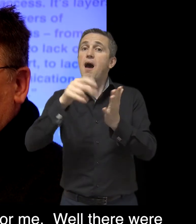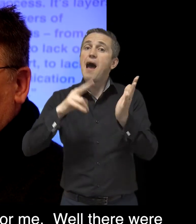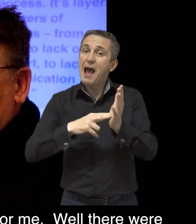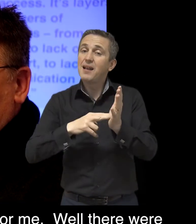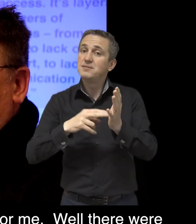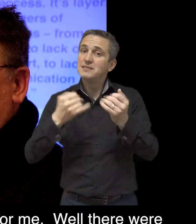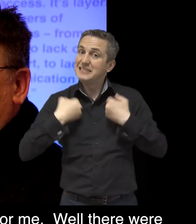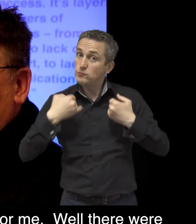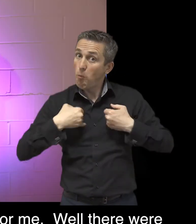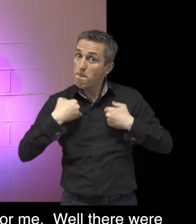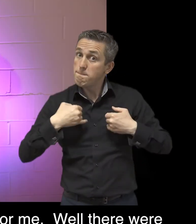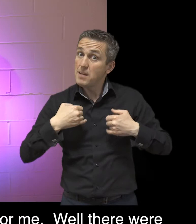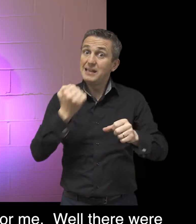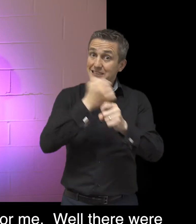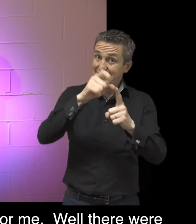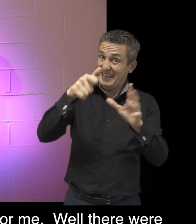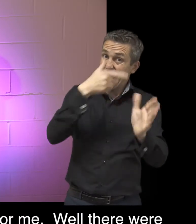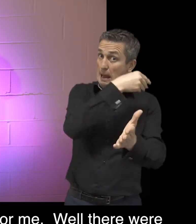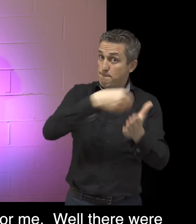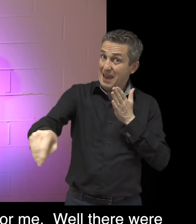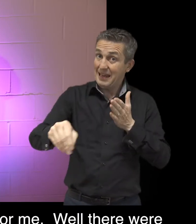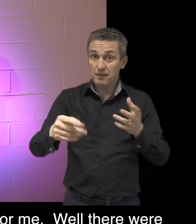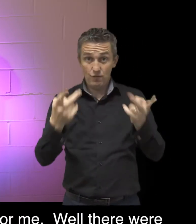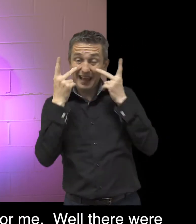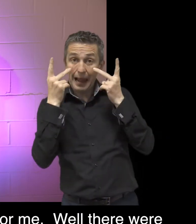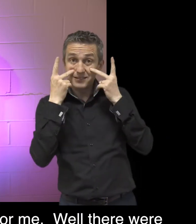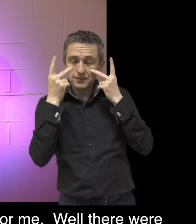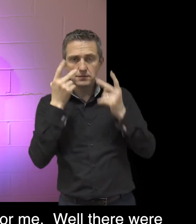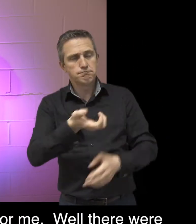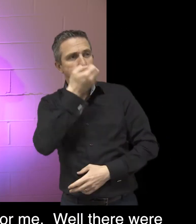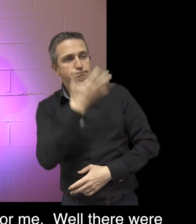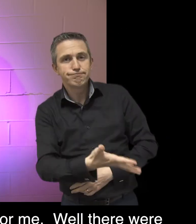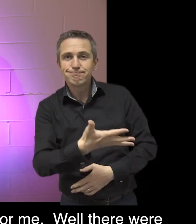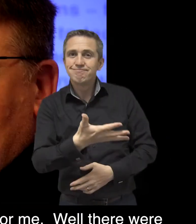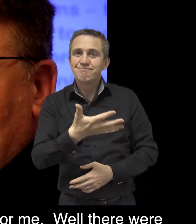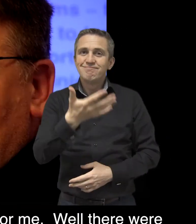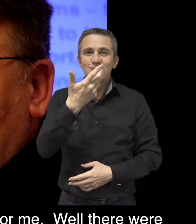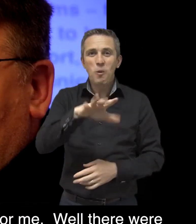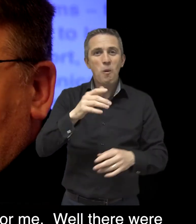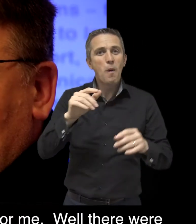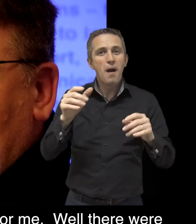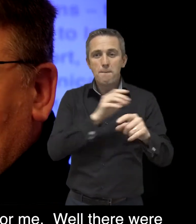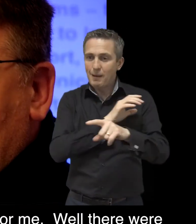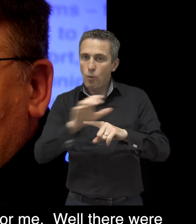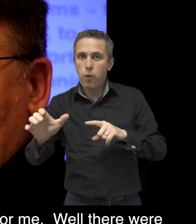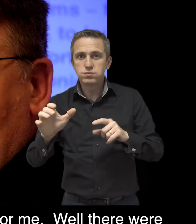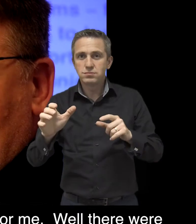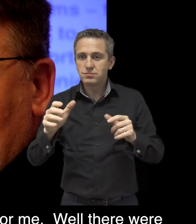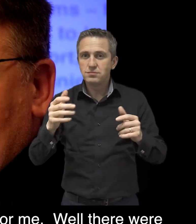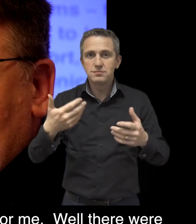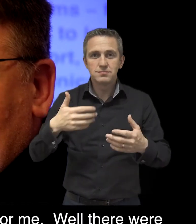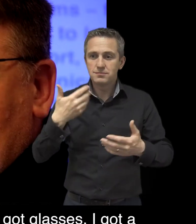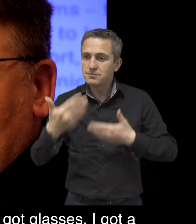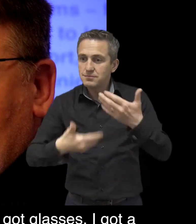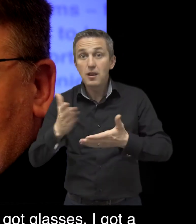GDA that paid for them for me. Well, it was through a few courses I was doing, in one particular,